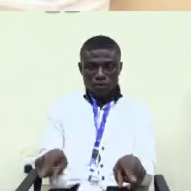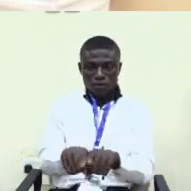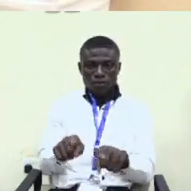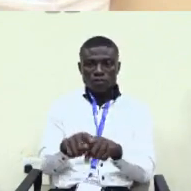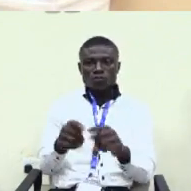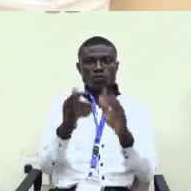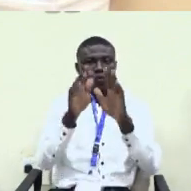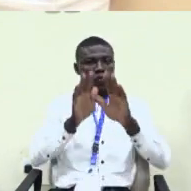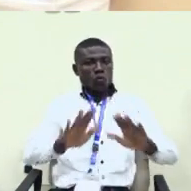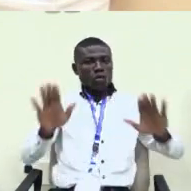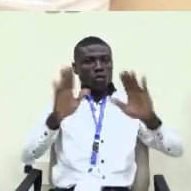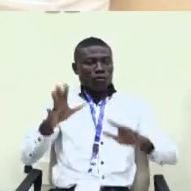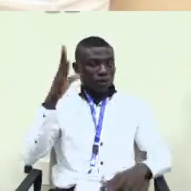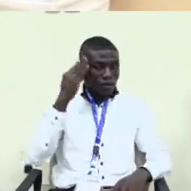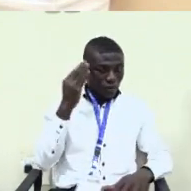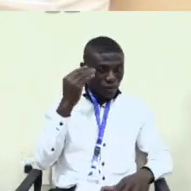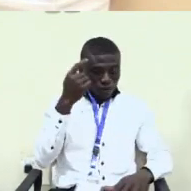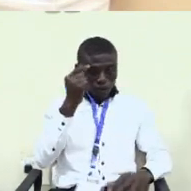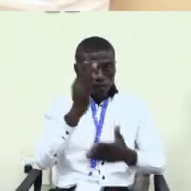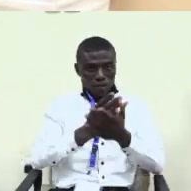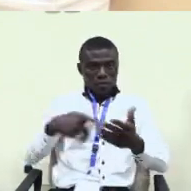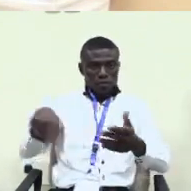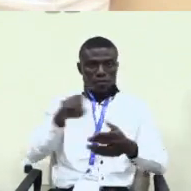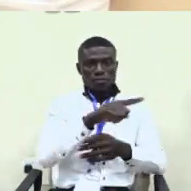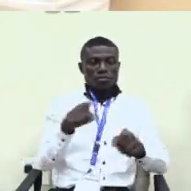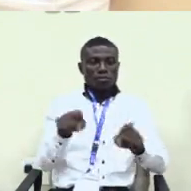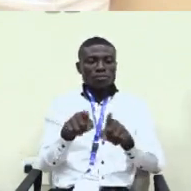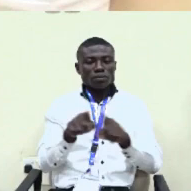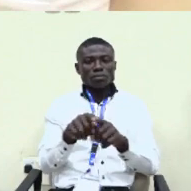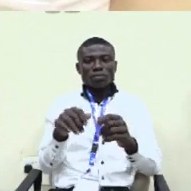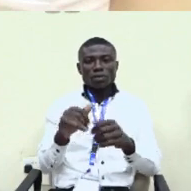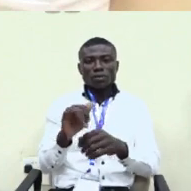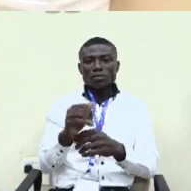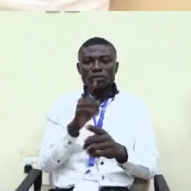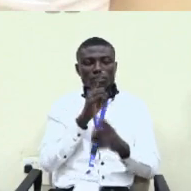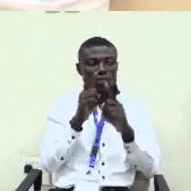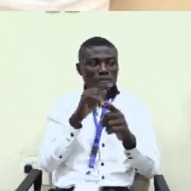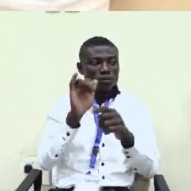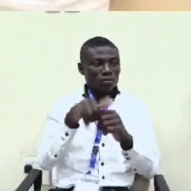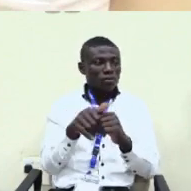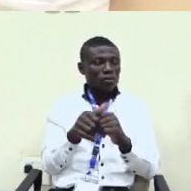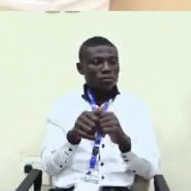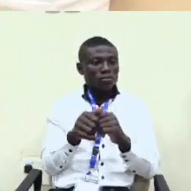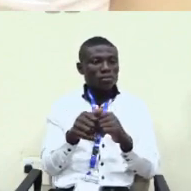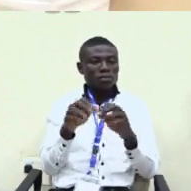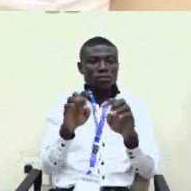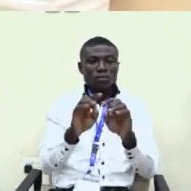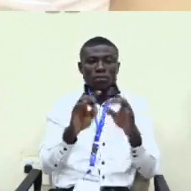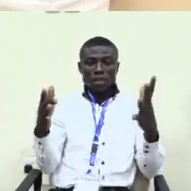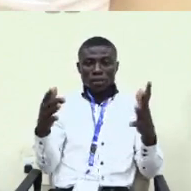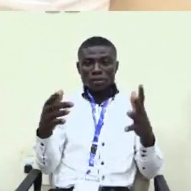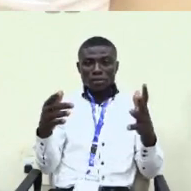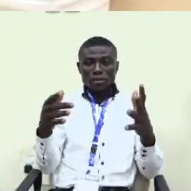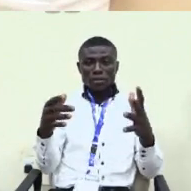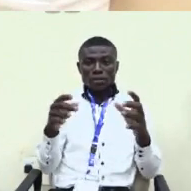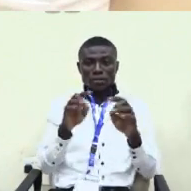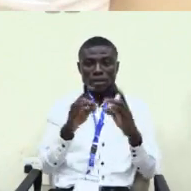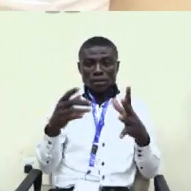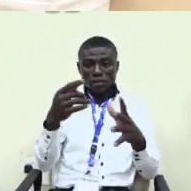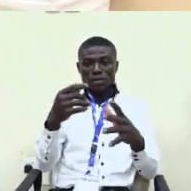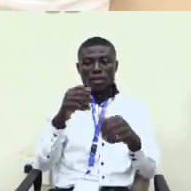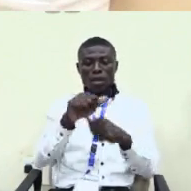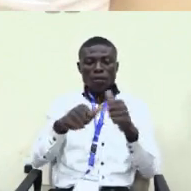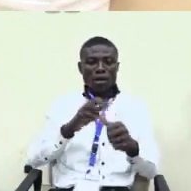was a wonderful experience for some of us. And so the saying that nothing for us without